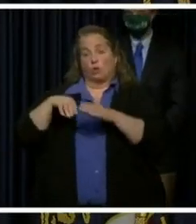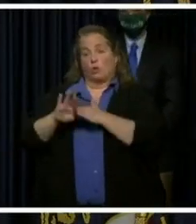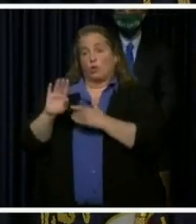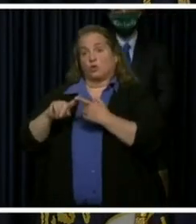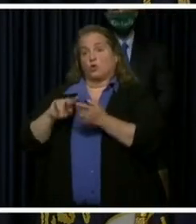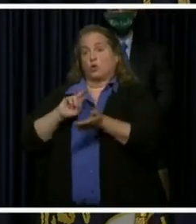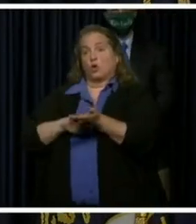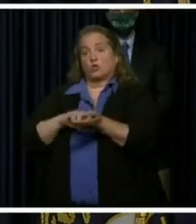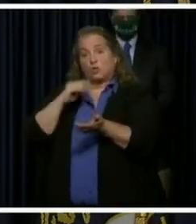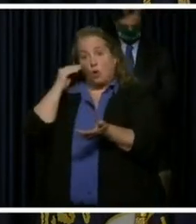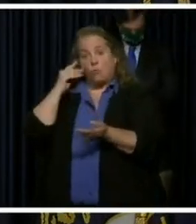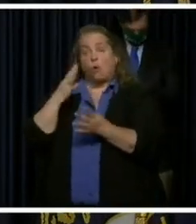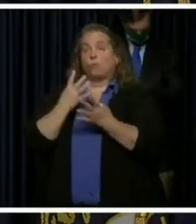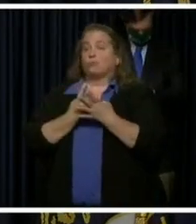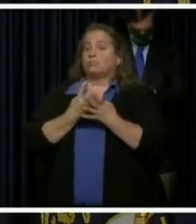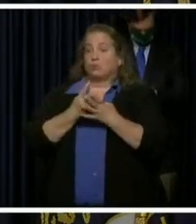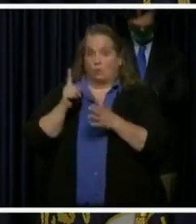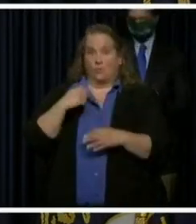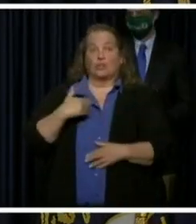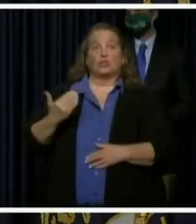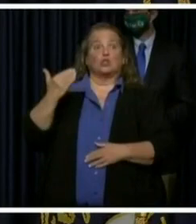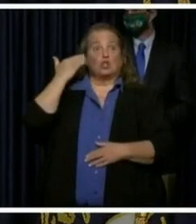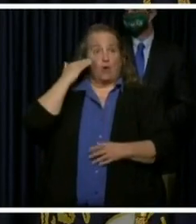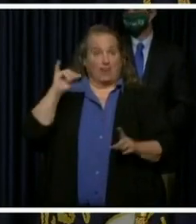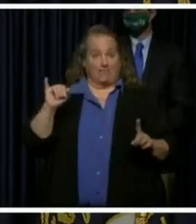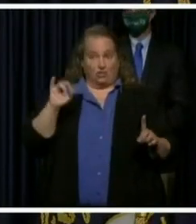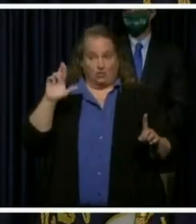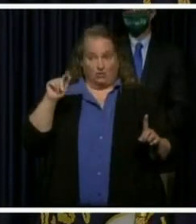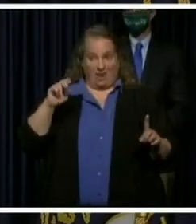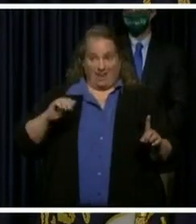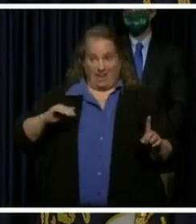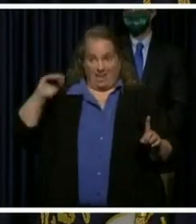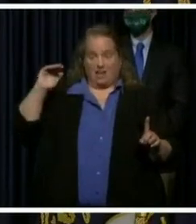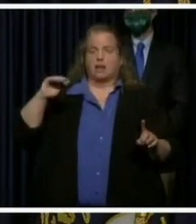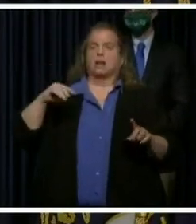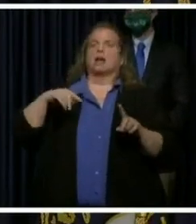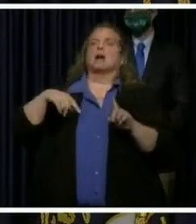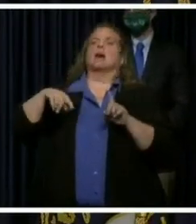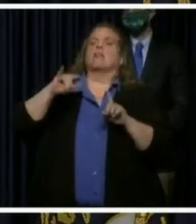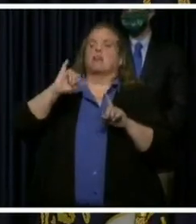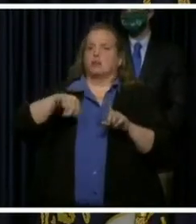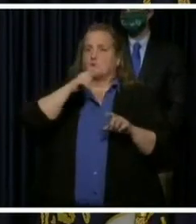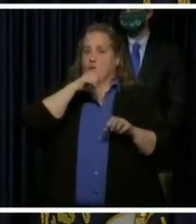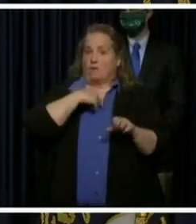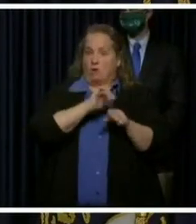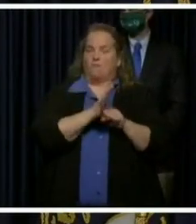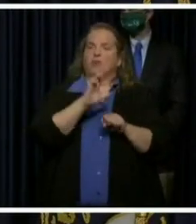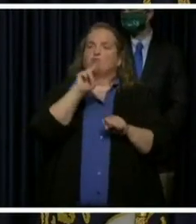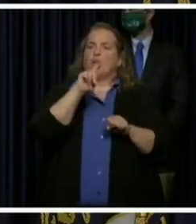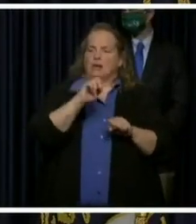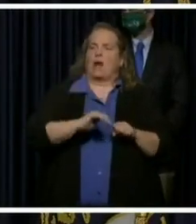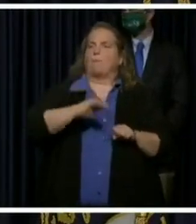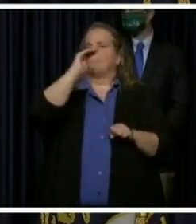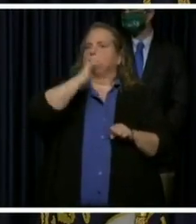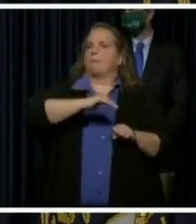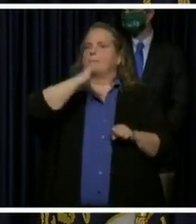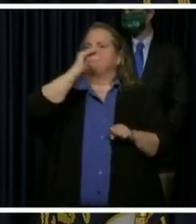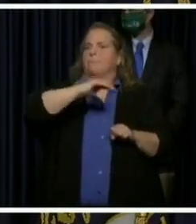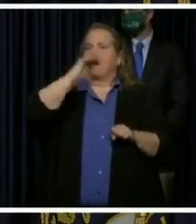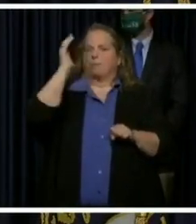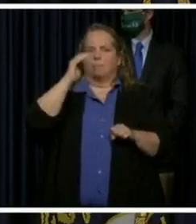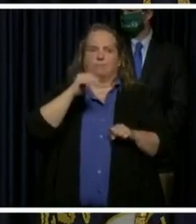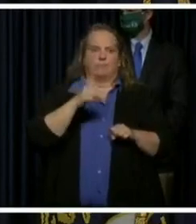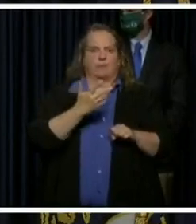a nursing home or a prison where we know that the infection rate is higher, the positivity rate can go up in the double digits, in the low teens